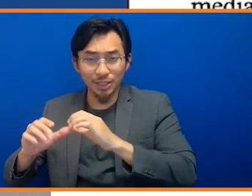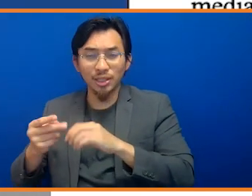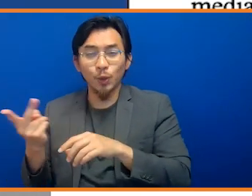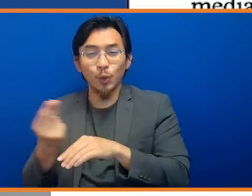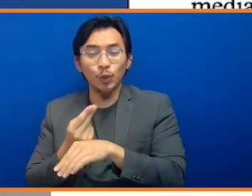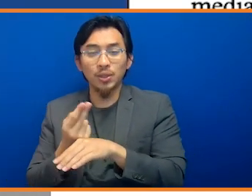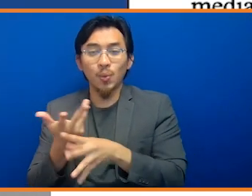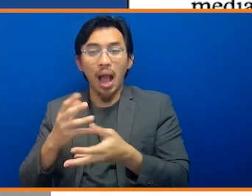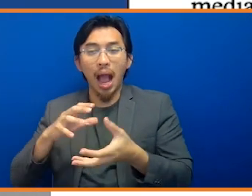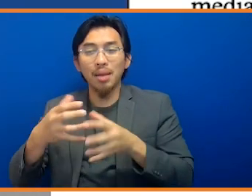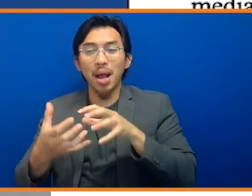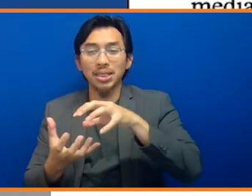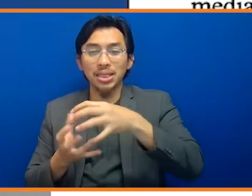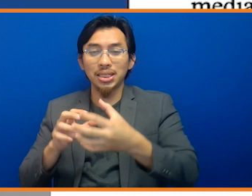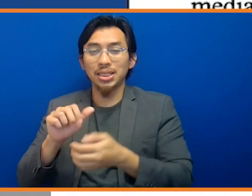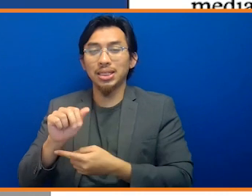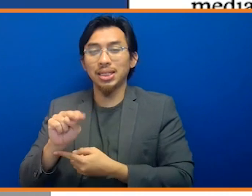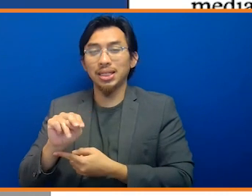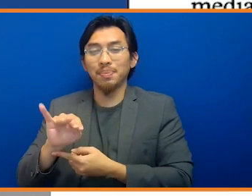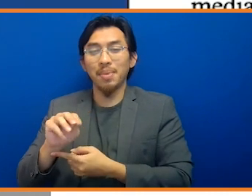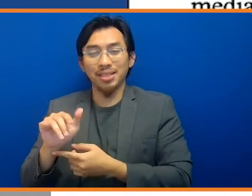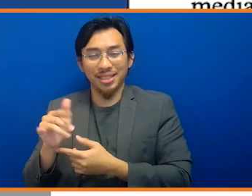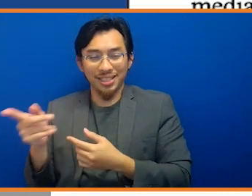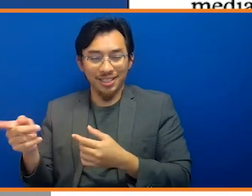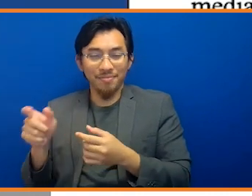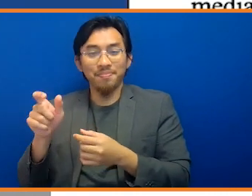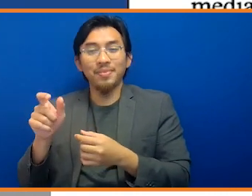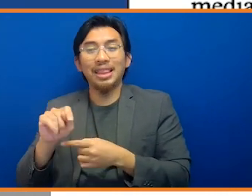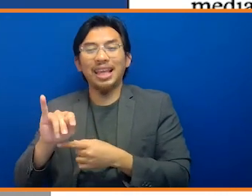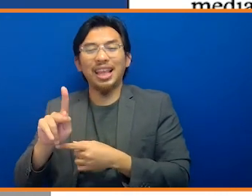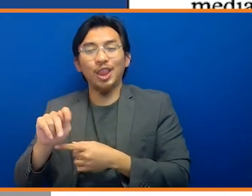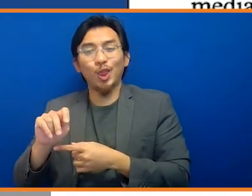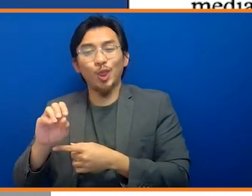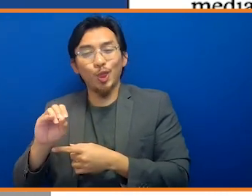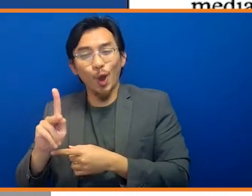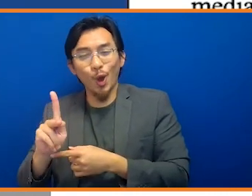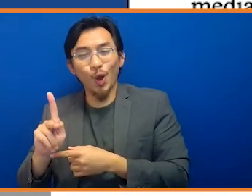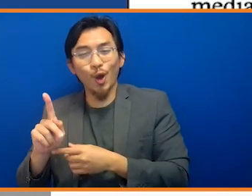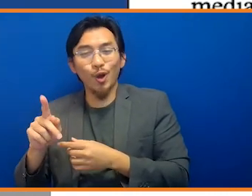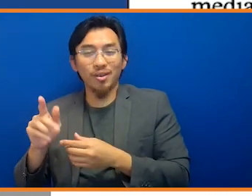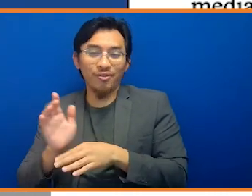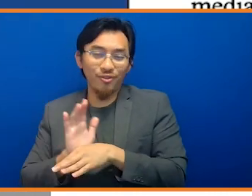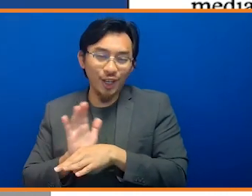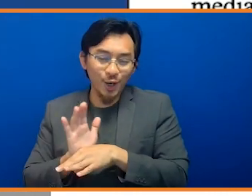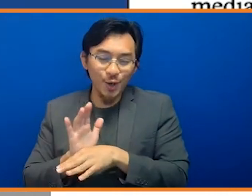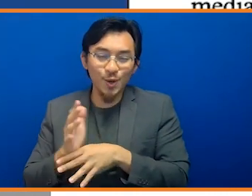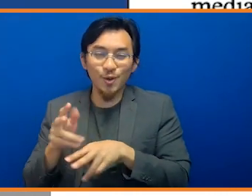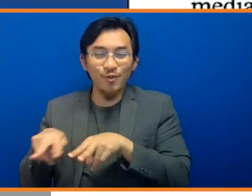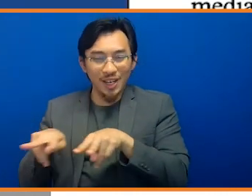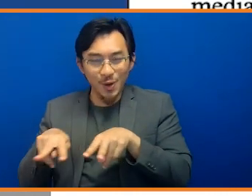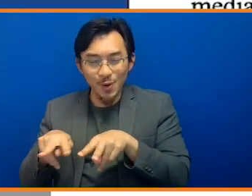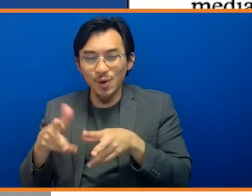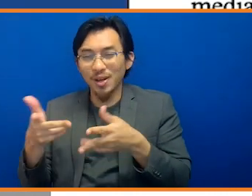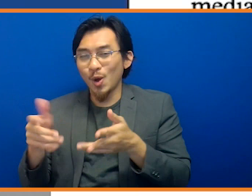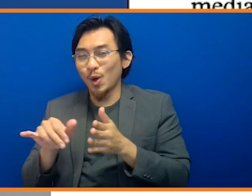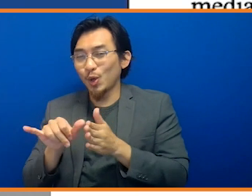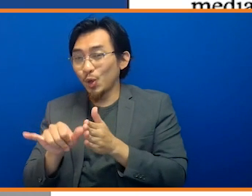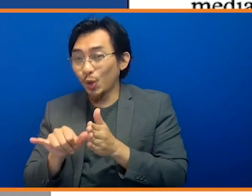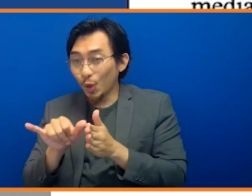used animation. He used TikTok videos and YouTube, as well